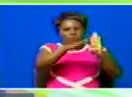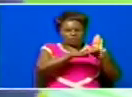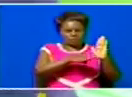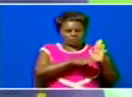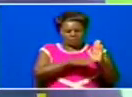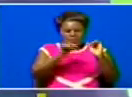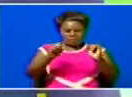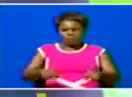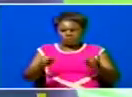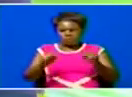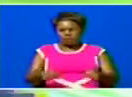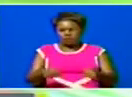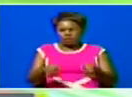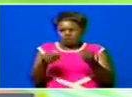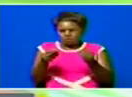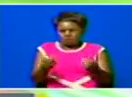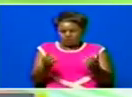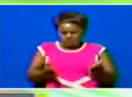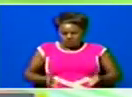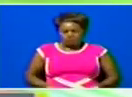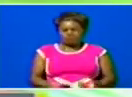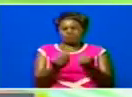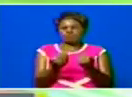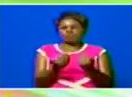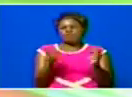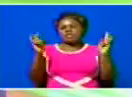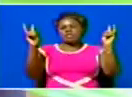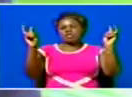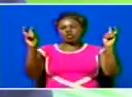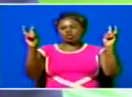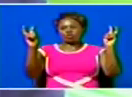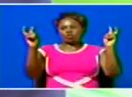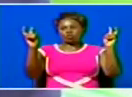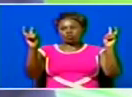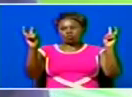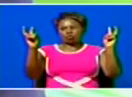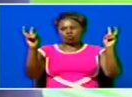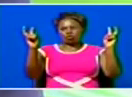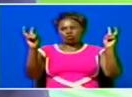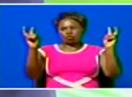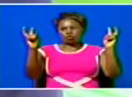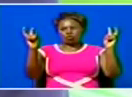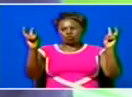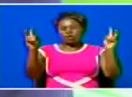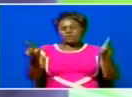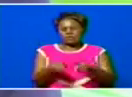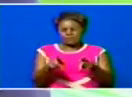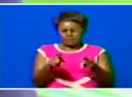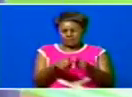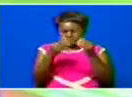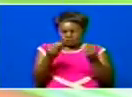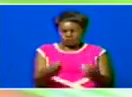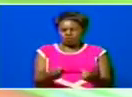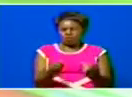be able to deal with maternal issues that he is now dealing with. It will